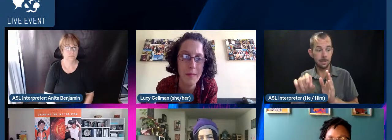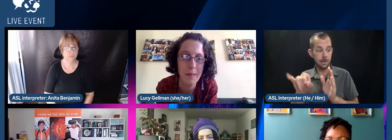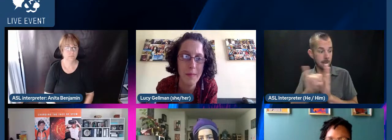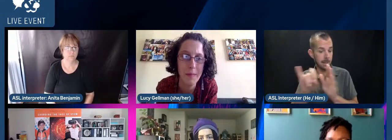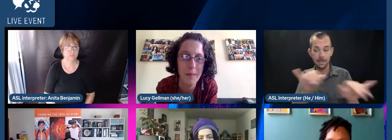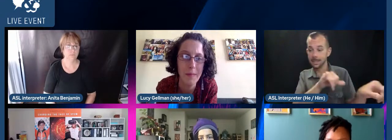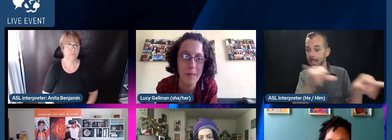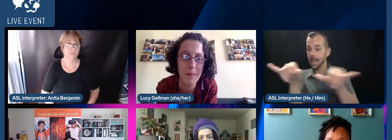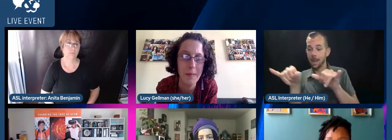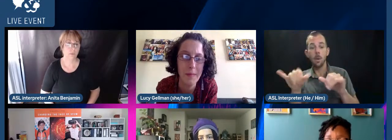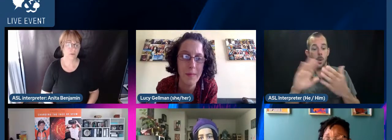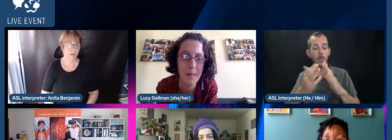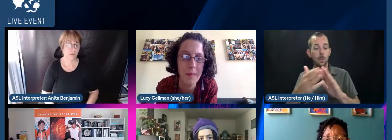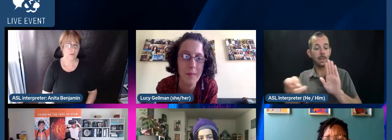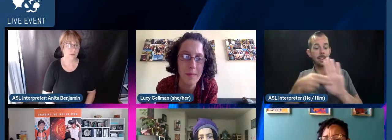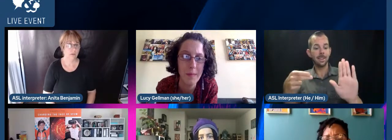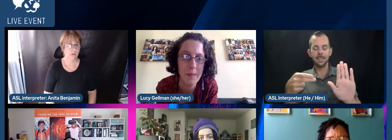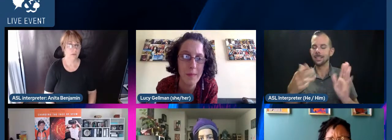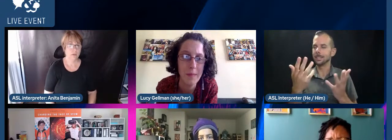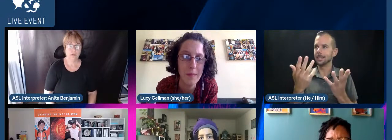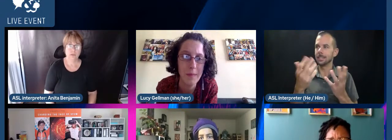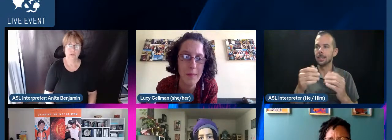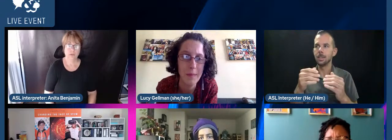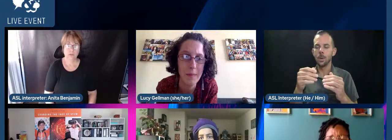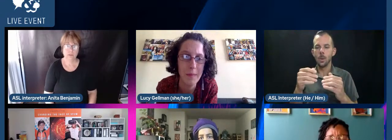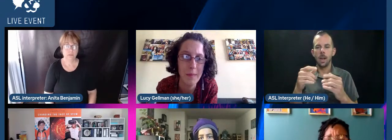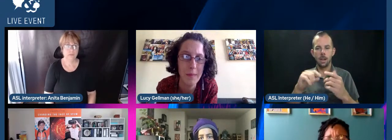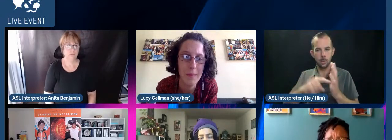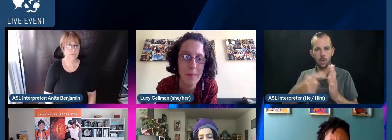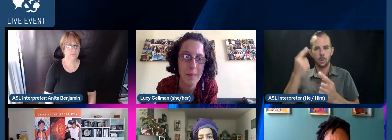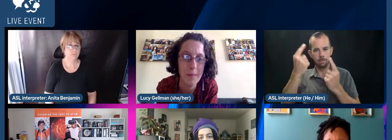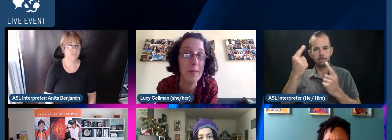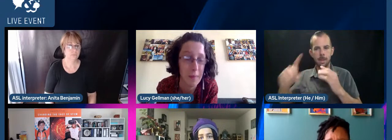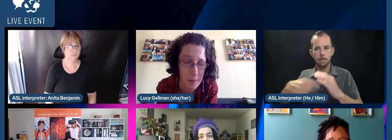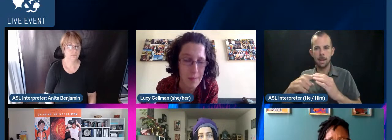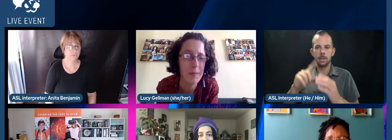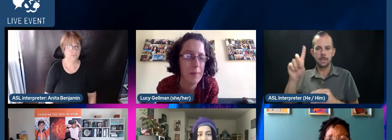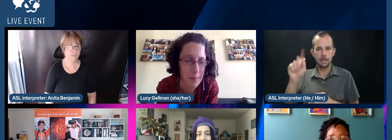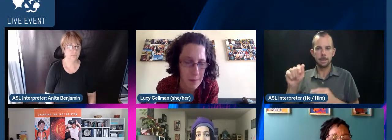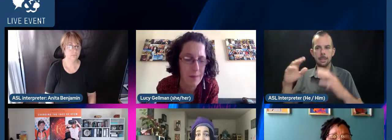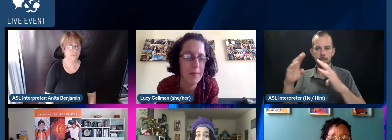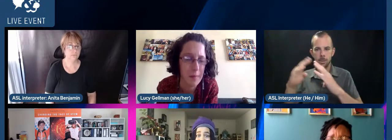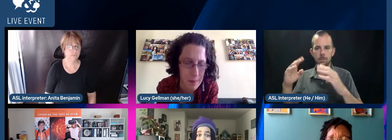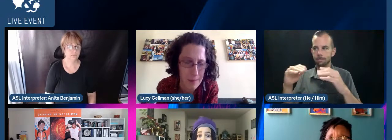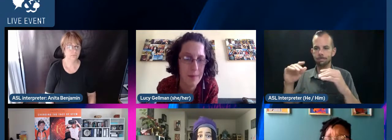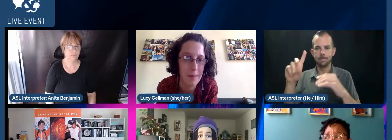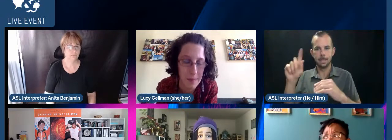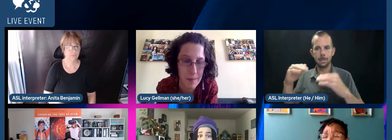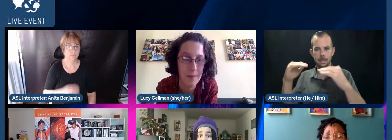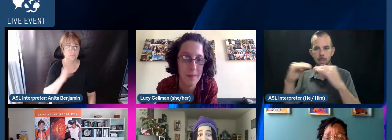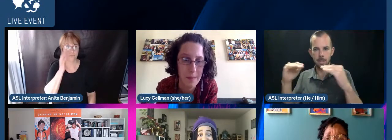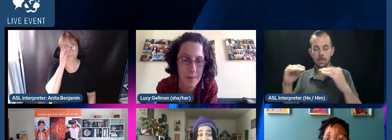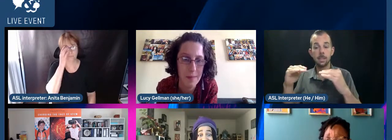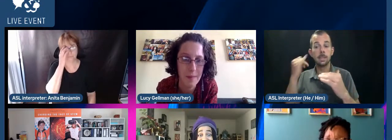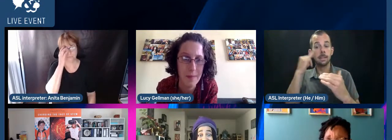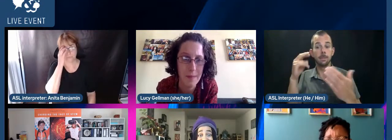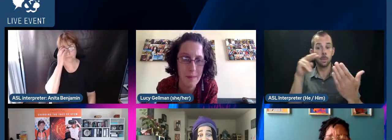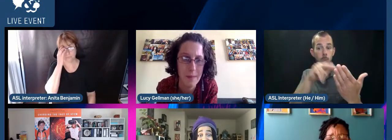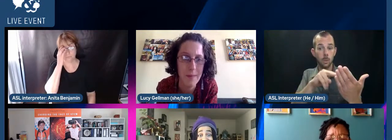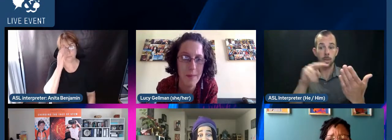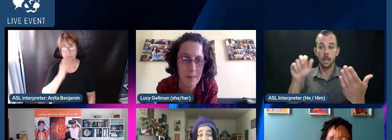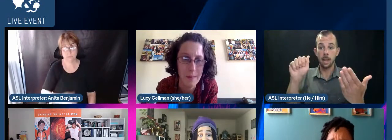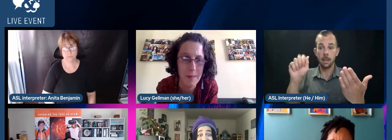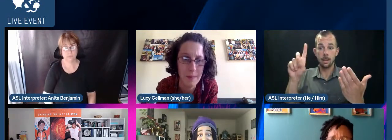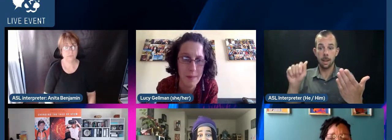like especially with disability justice, whereas even when you look at the ADA, like it's extremely conservative. It was a compromise with George Bush